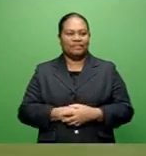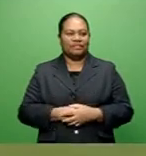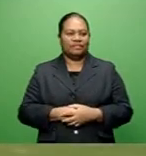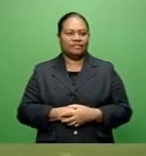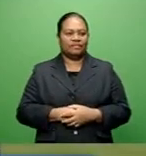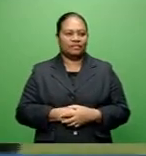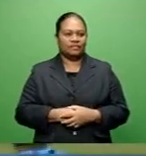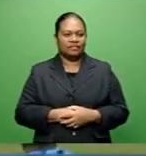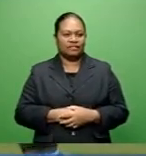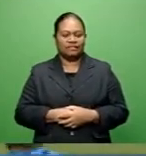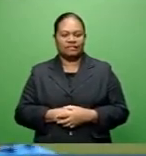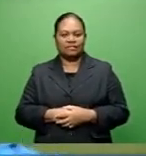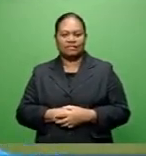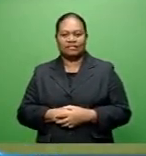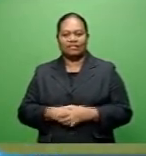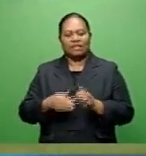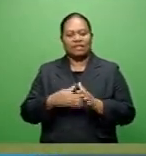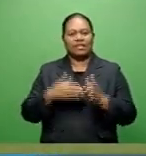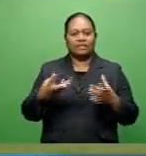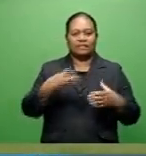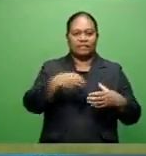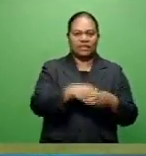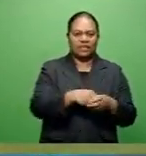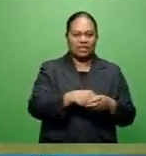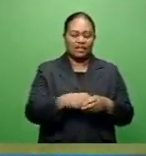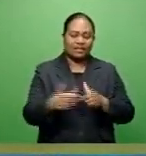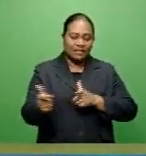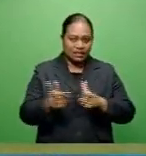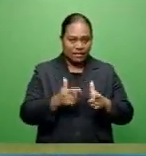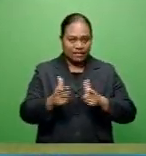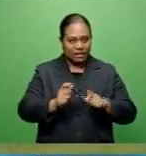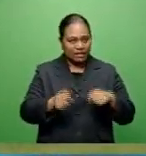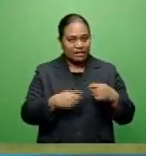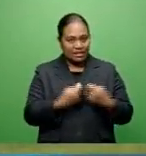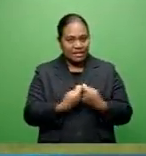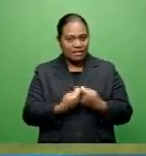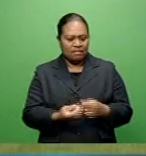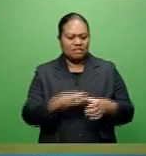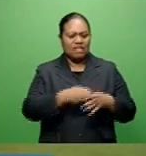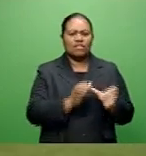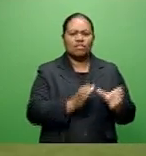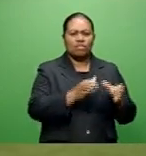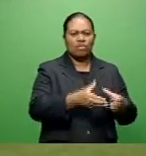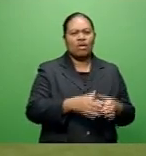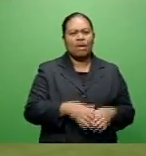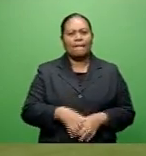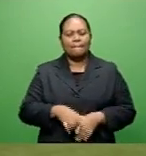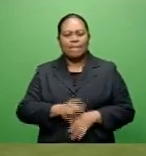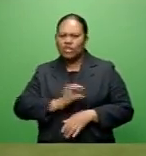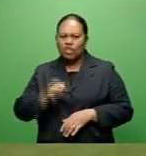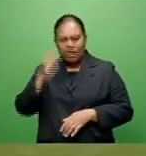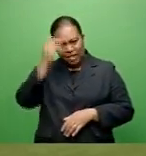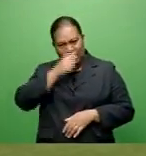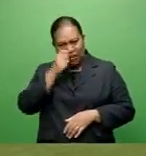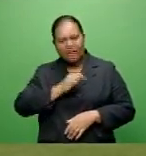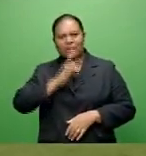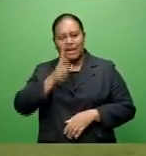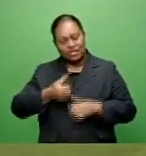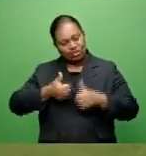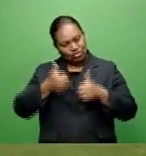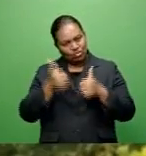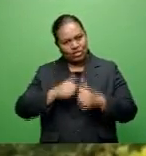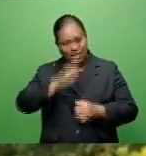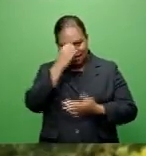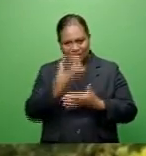side. Being pulled with the national sevens side was not a threat, but a good learning experience. It was a really good